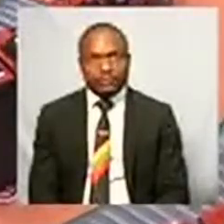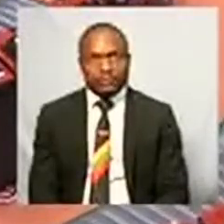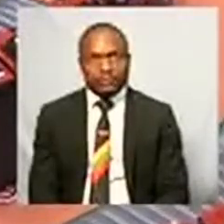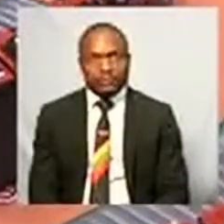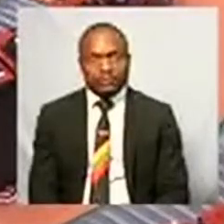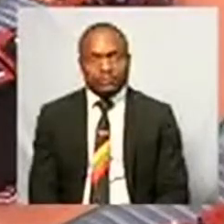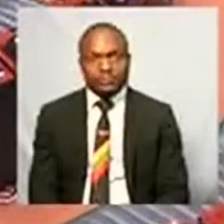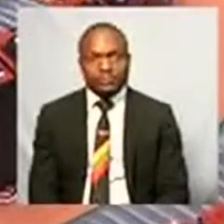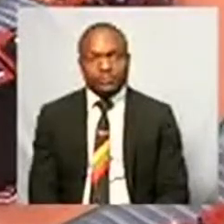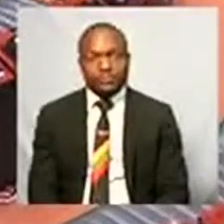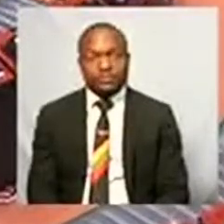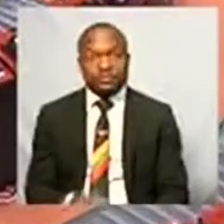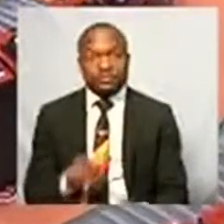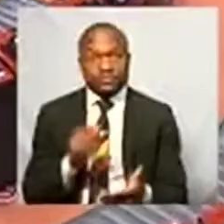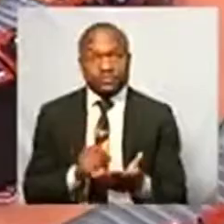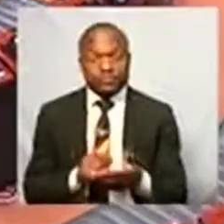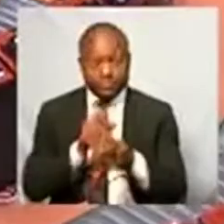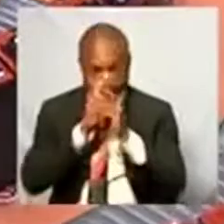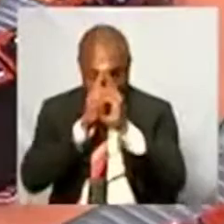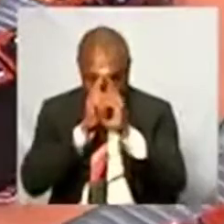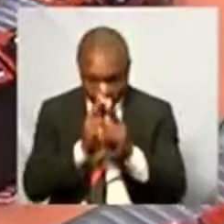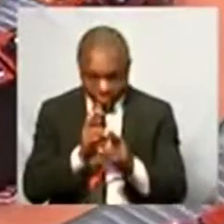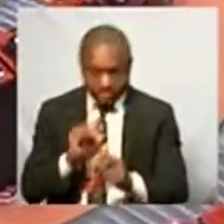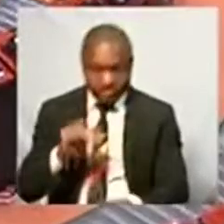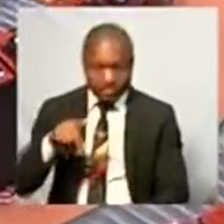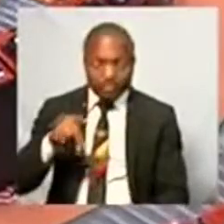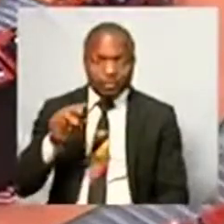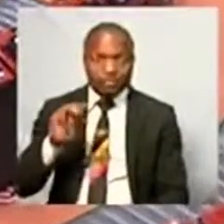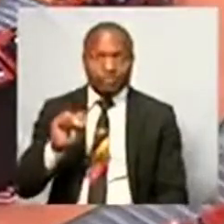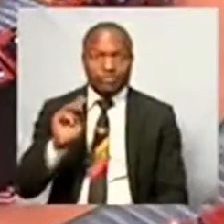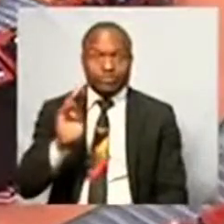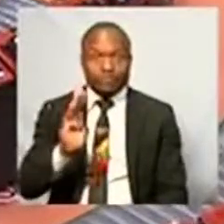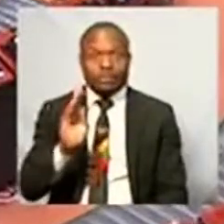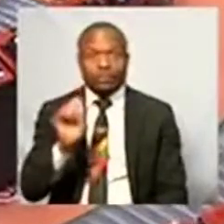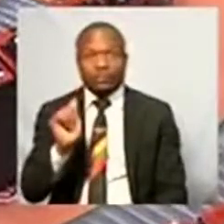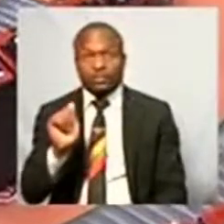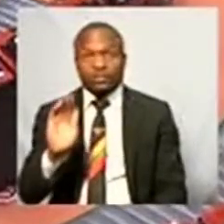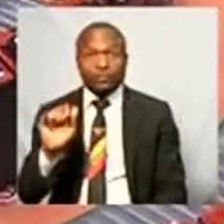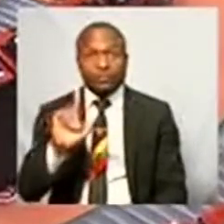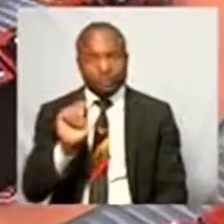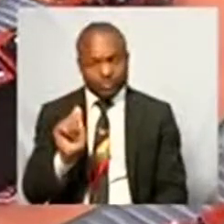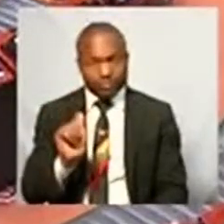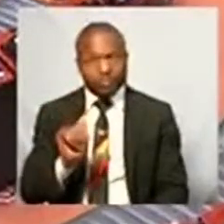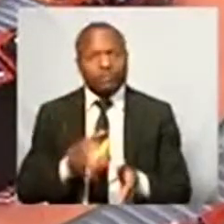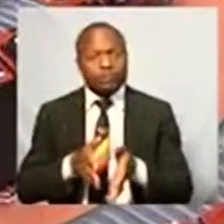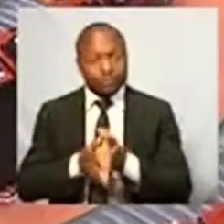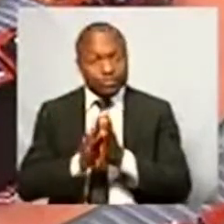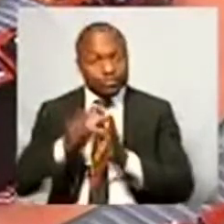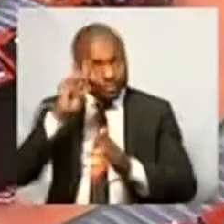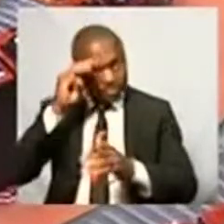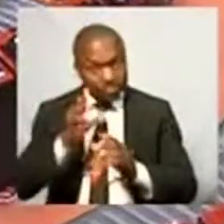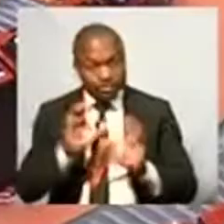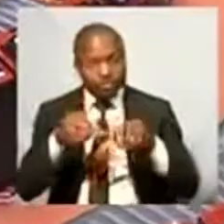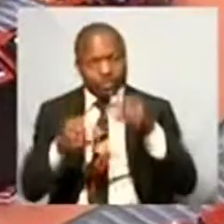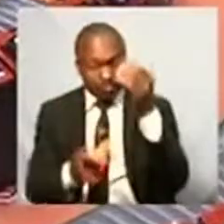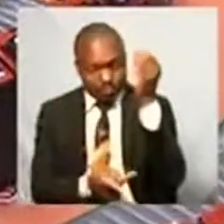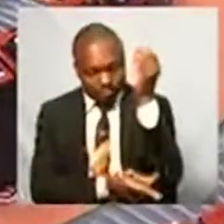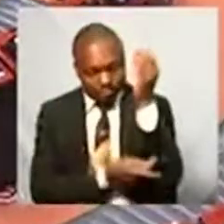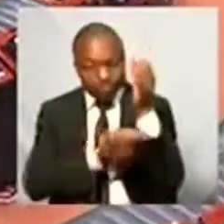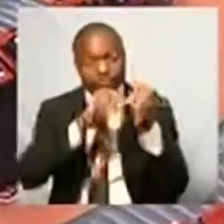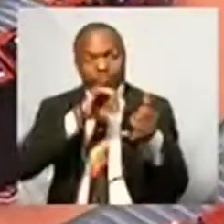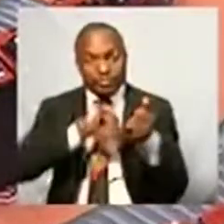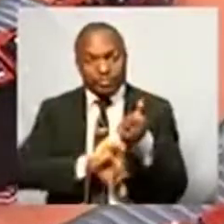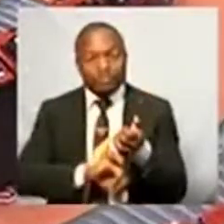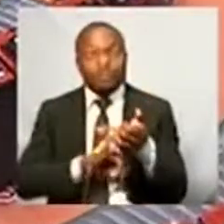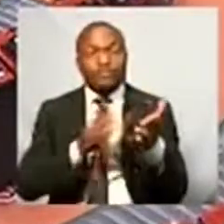In this question, Mr. Joseph Musanje, Barbara Member of Parliament, wanted to ask the Minister of Community Development and Social